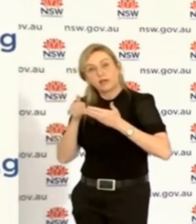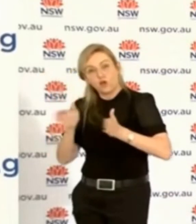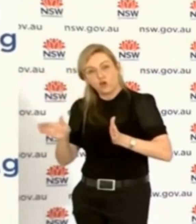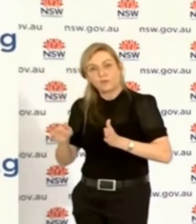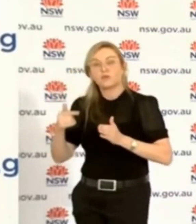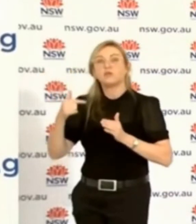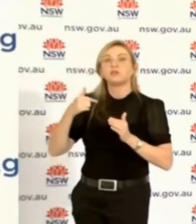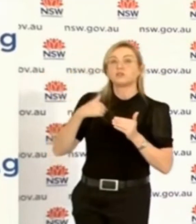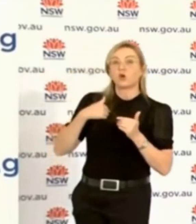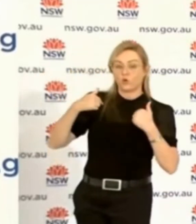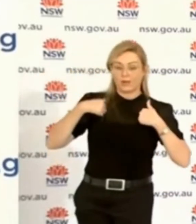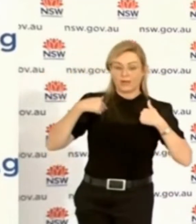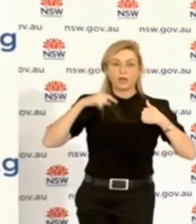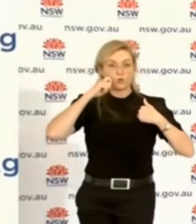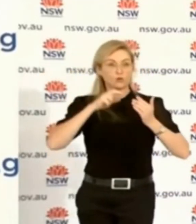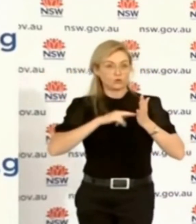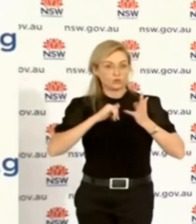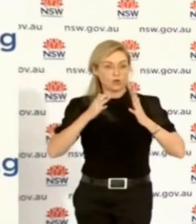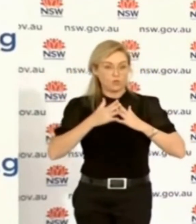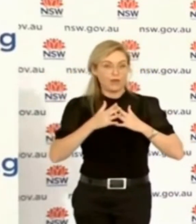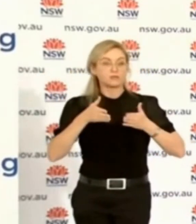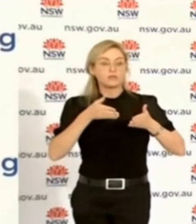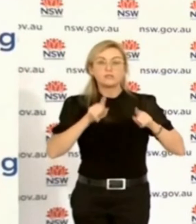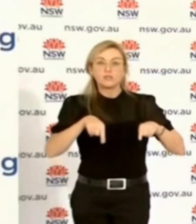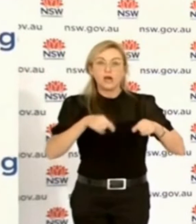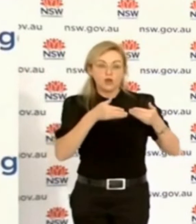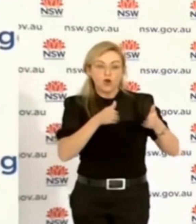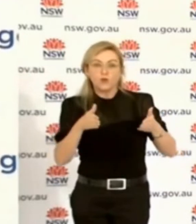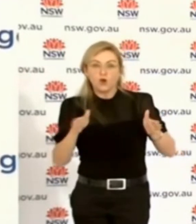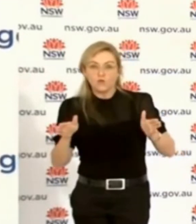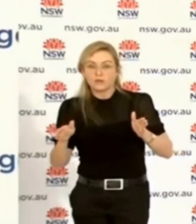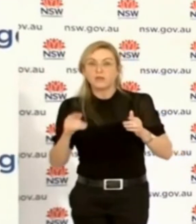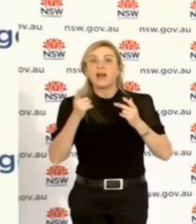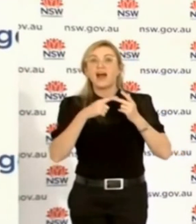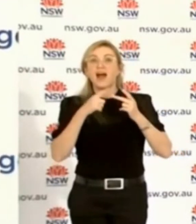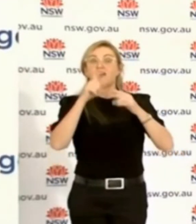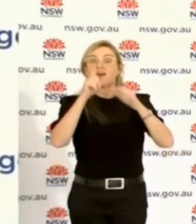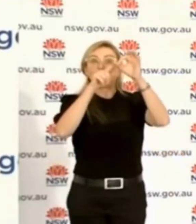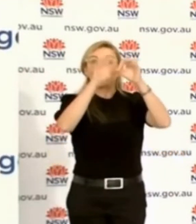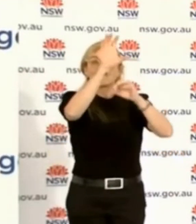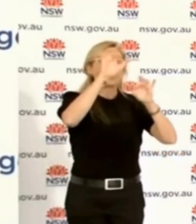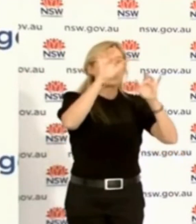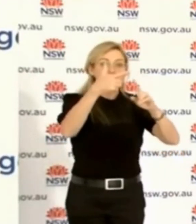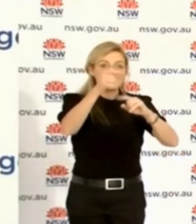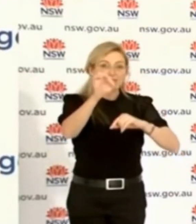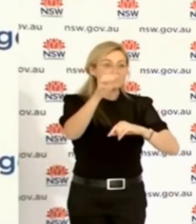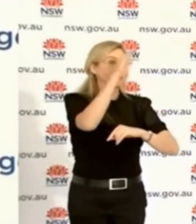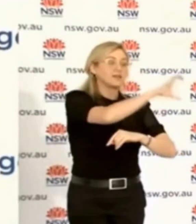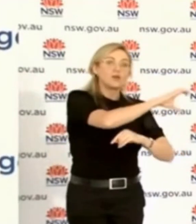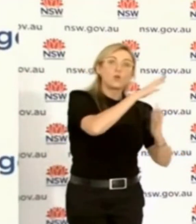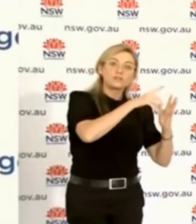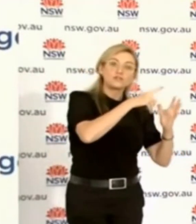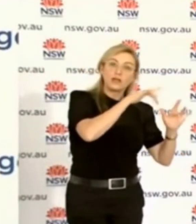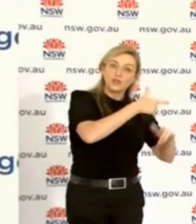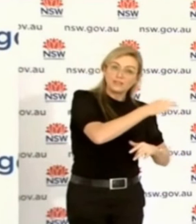other states to open their borders to us at that time, because other states will be catching up to get their vaccination rates at 70% double dose, because